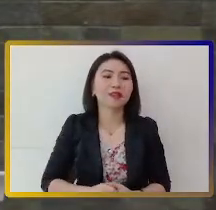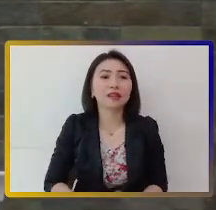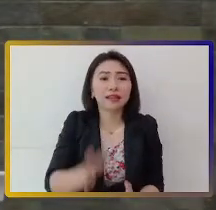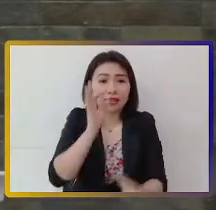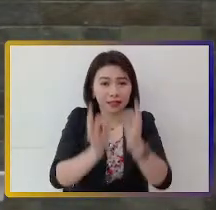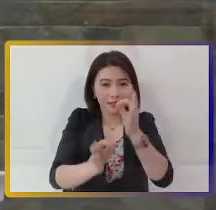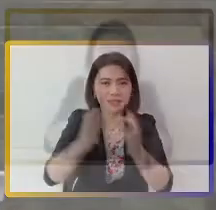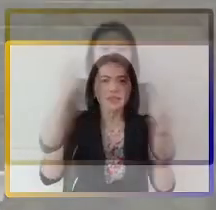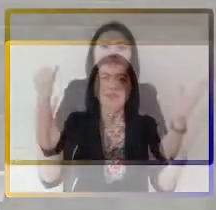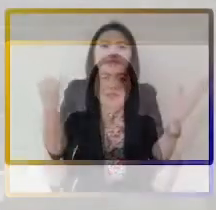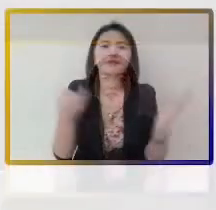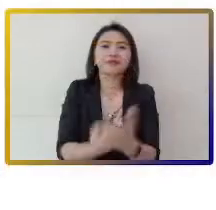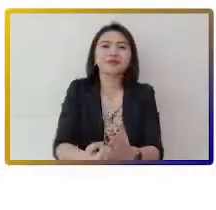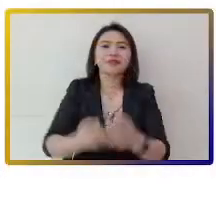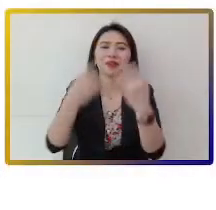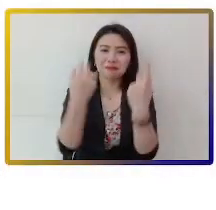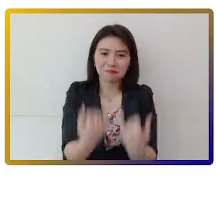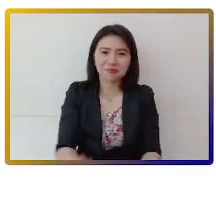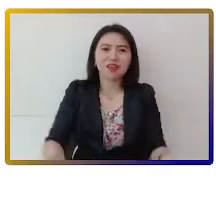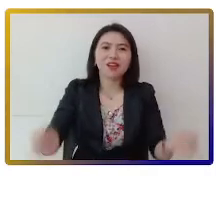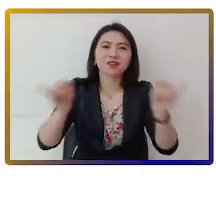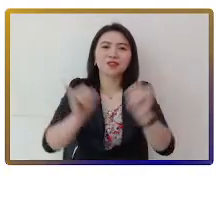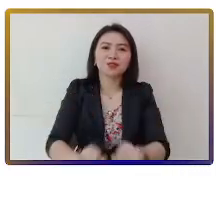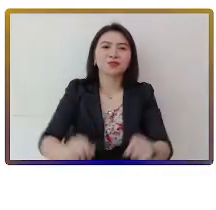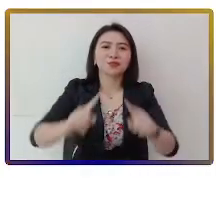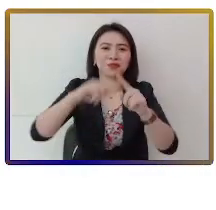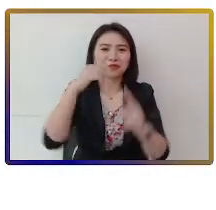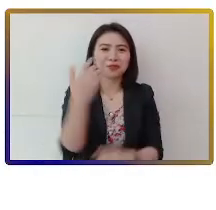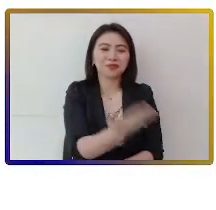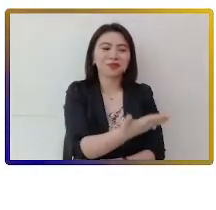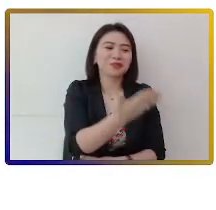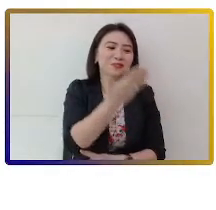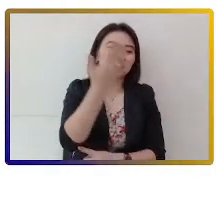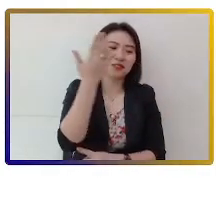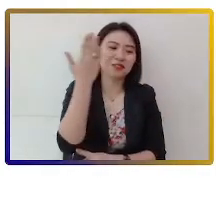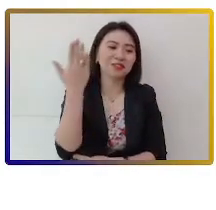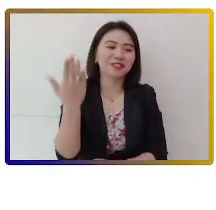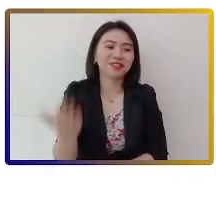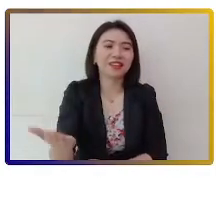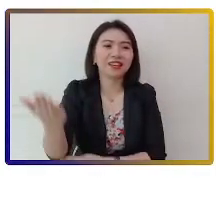sight. If it matters to you,